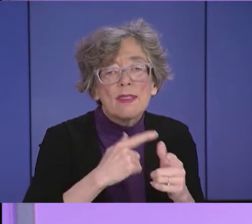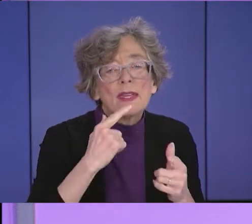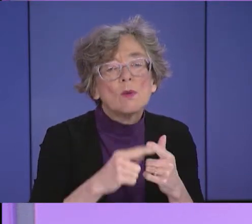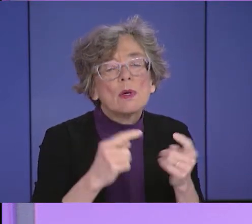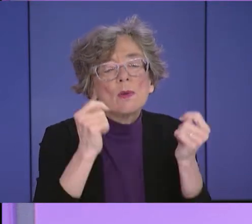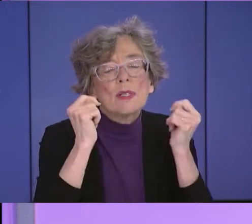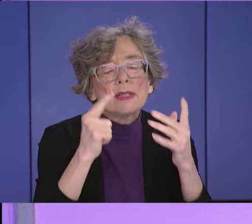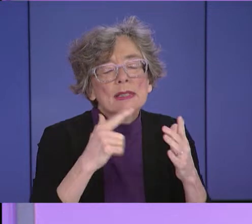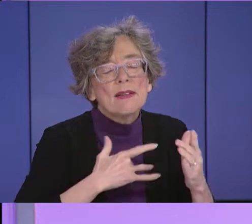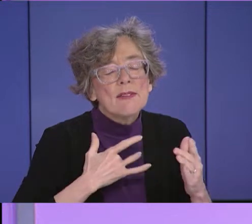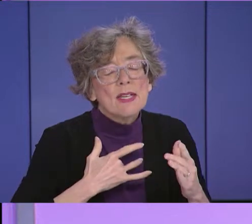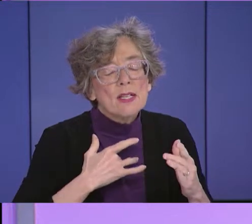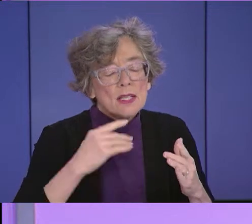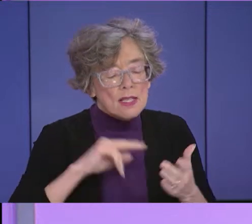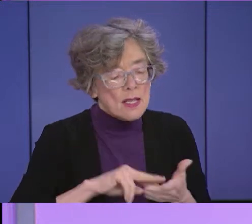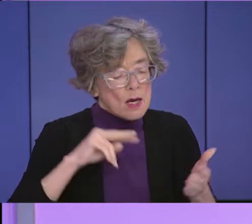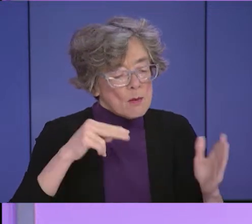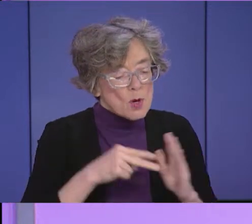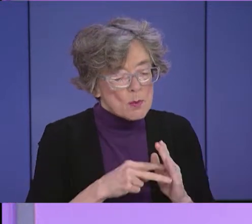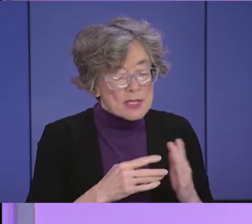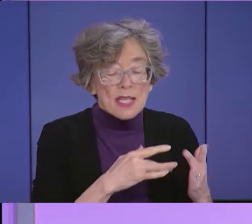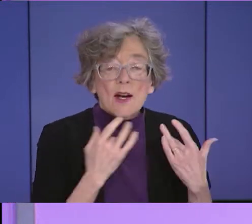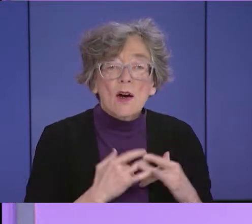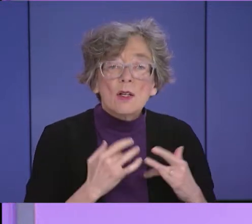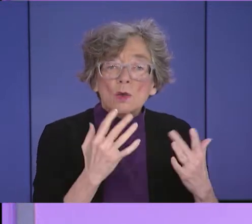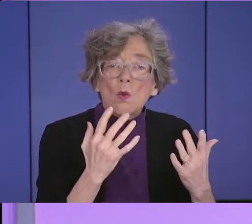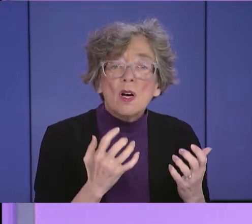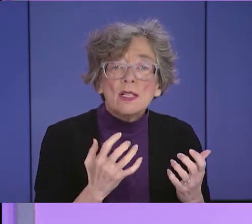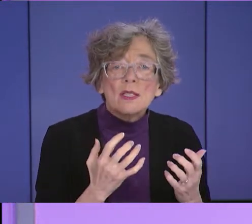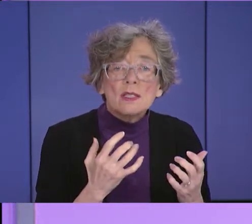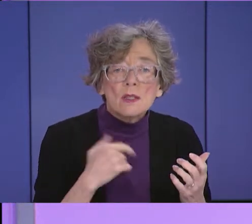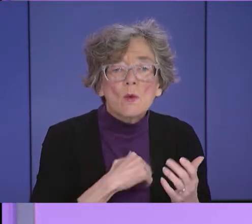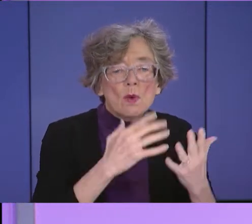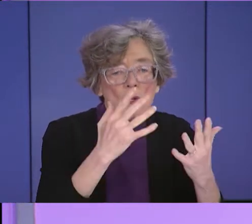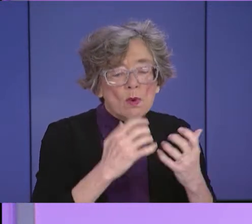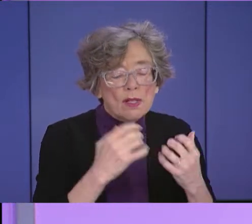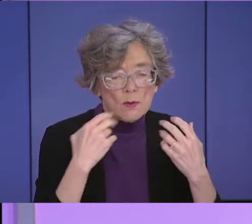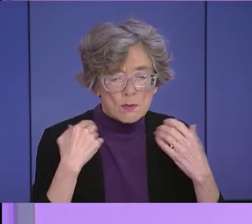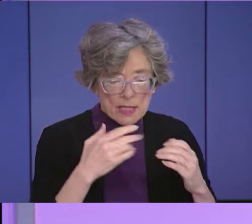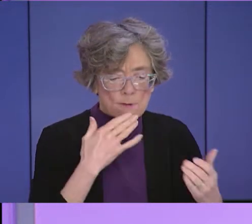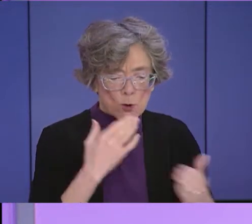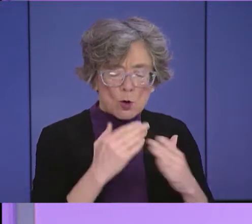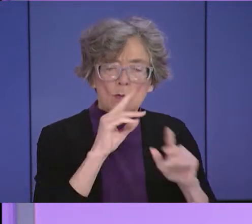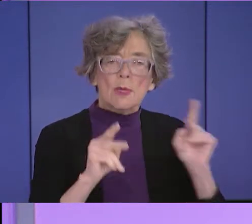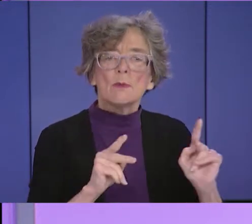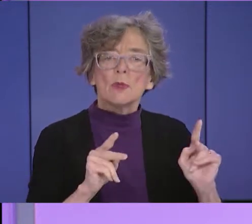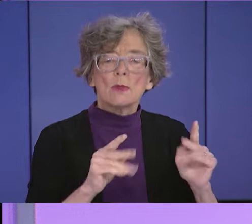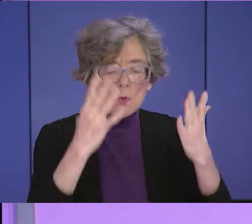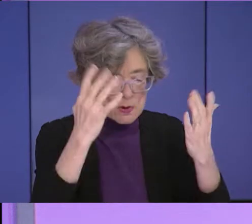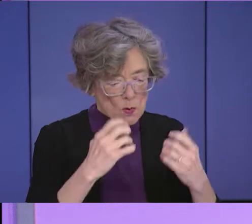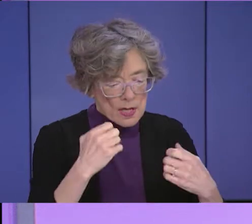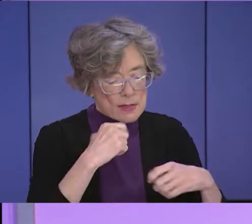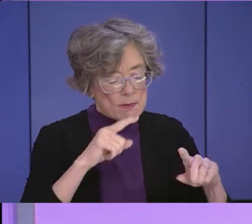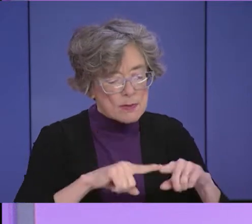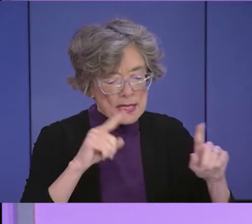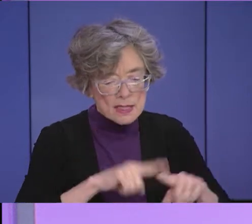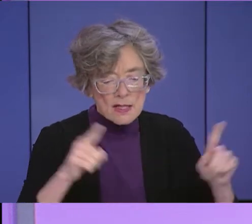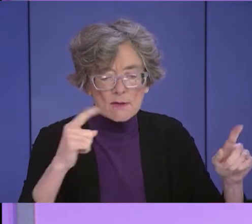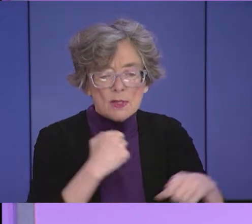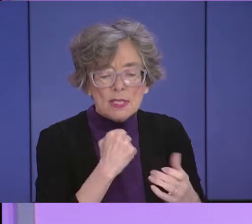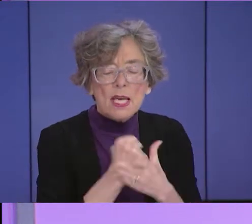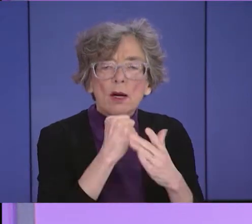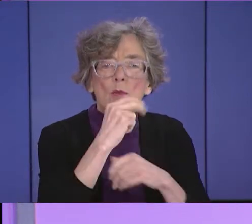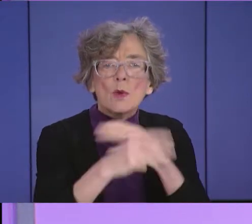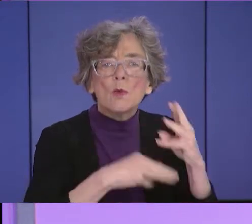a deep sense of purpose that our hearts long for. We want to be heroes. We want to make a difference.